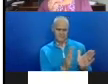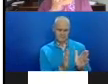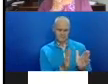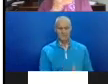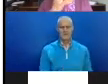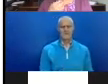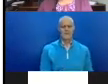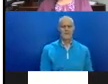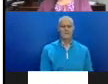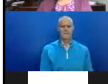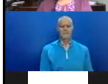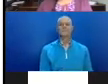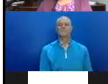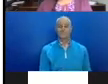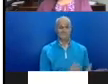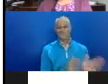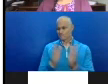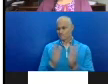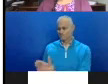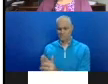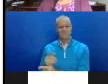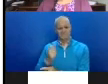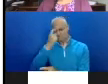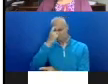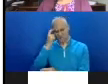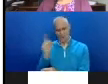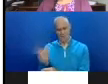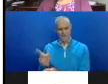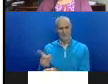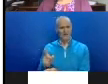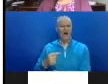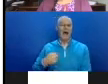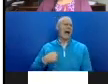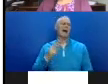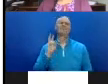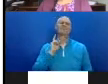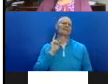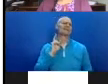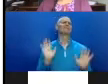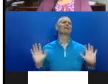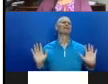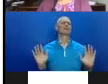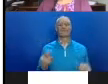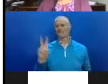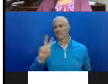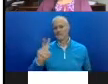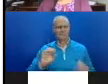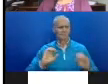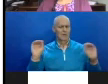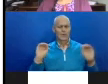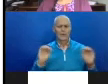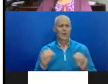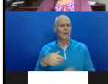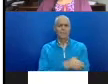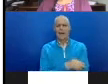and then also in terms of trauma, thinking of oneself as only a victim, powerless, no agency, no mistakes, problems, only thinking